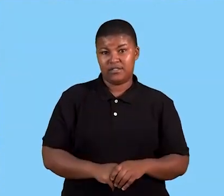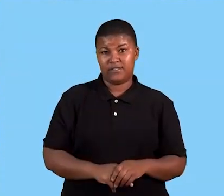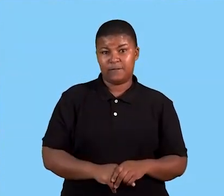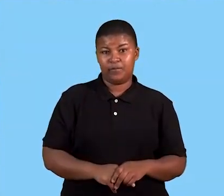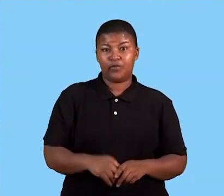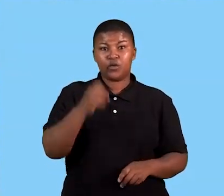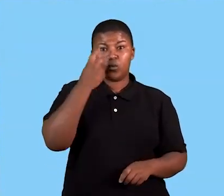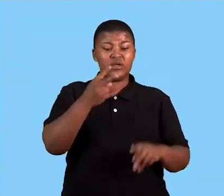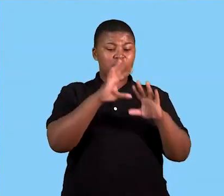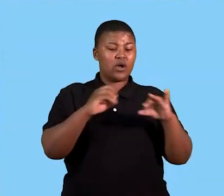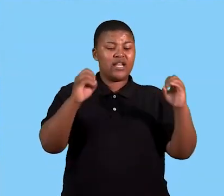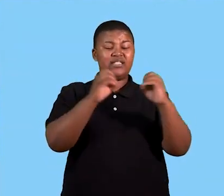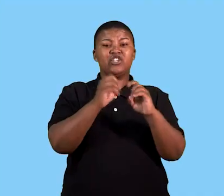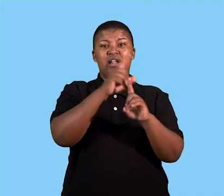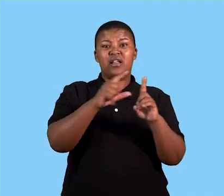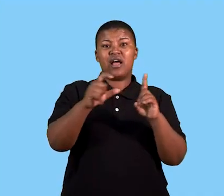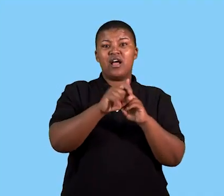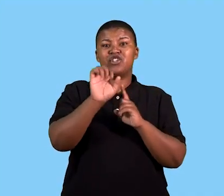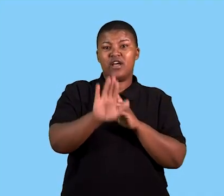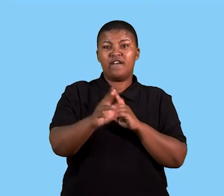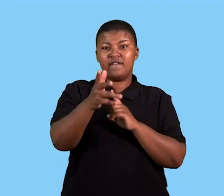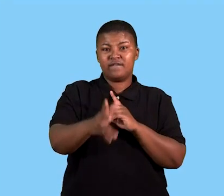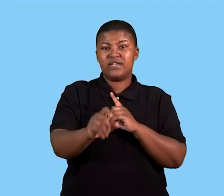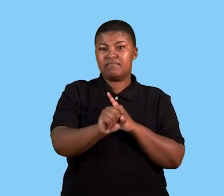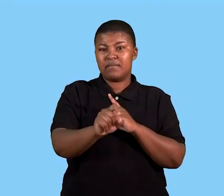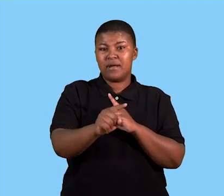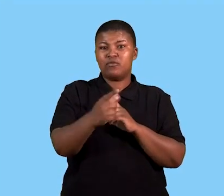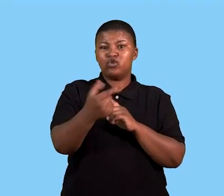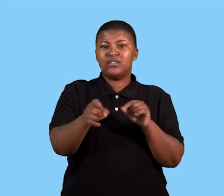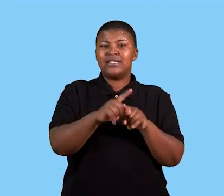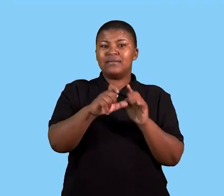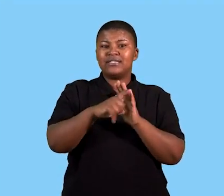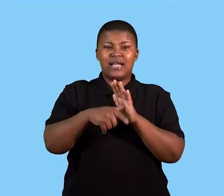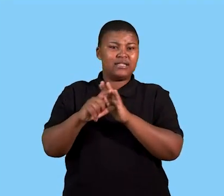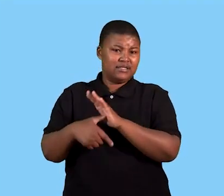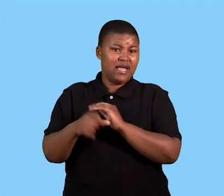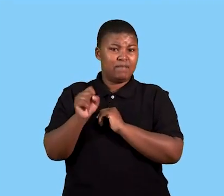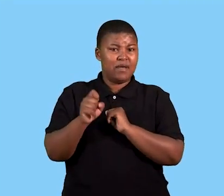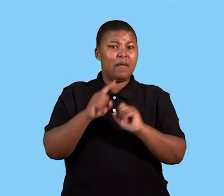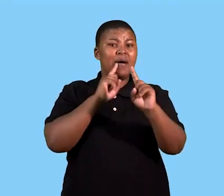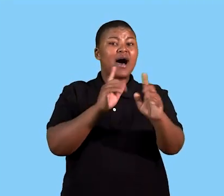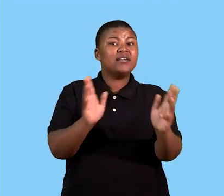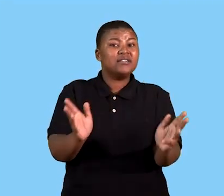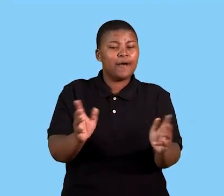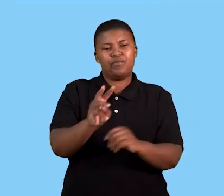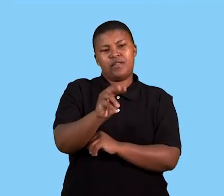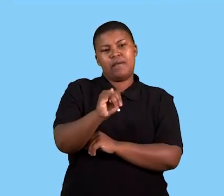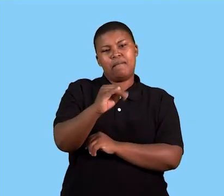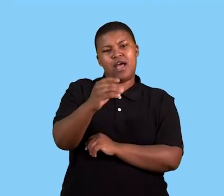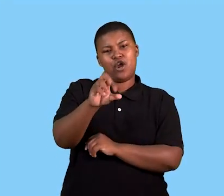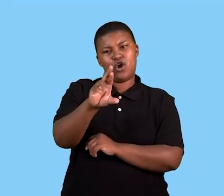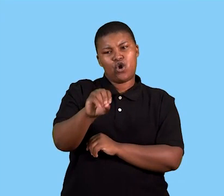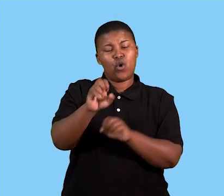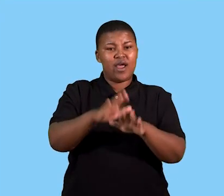study and we see organizational culture being addressed and management and leadership style, then the answer can only be